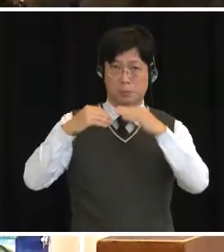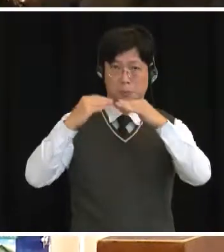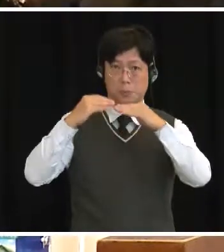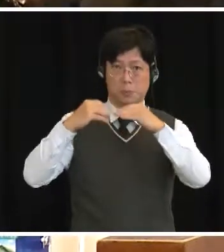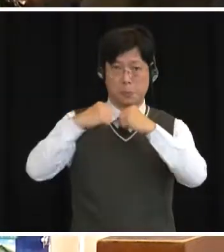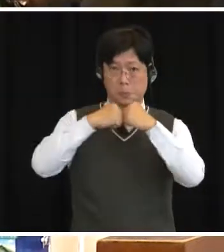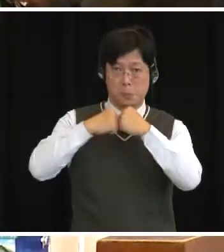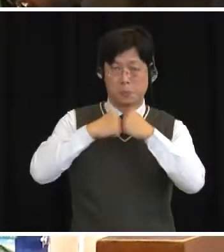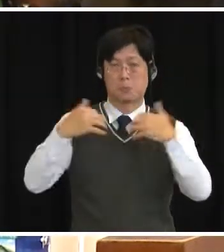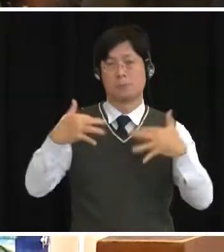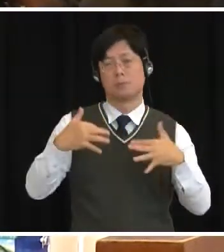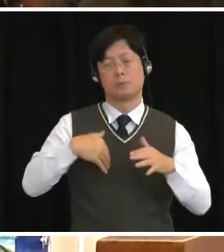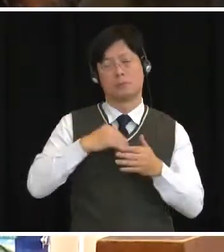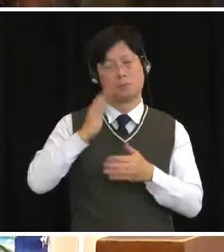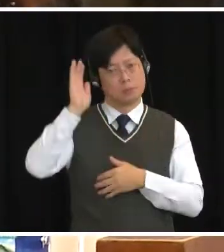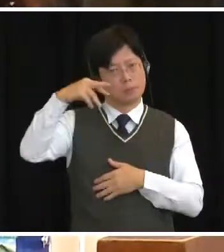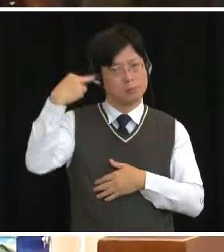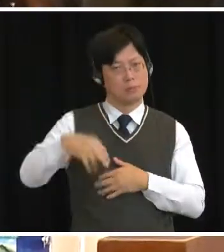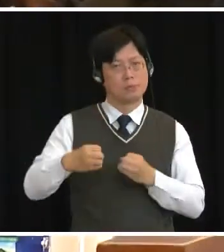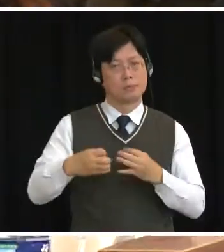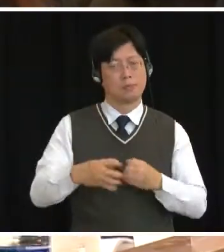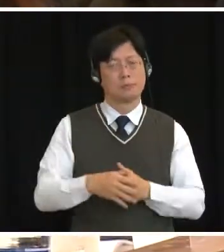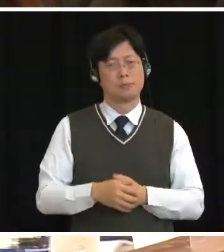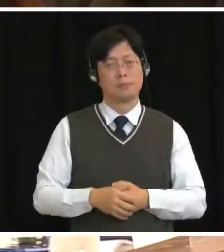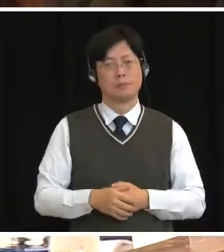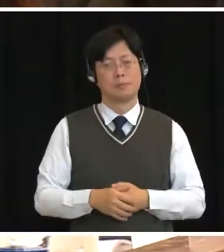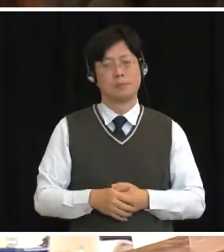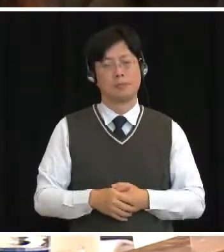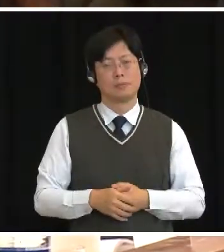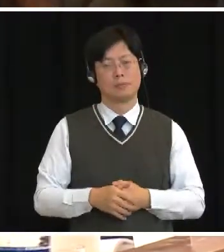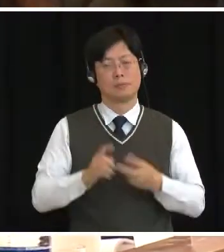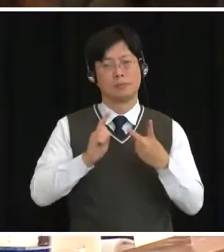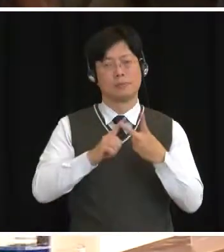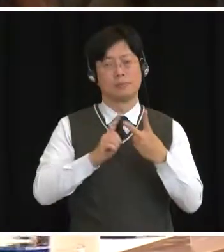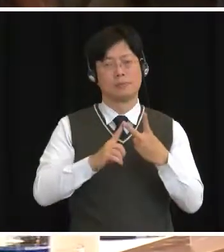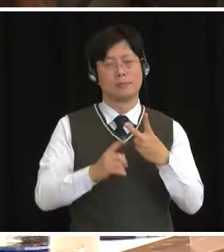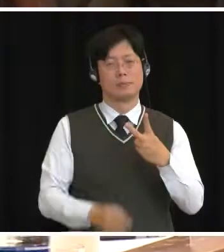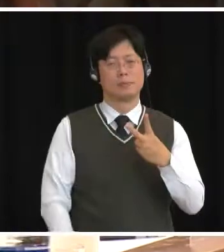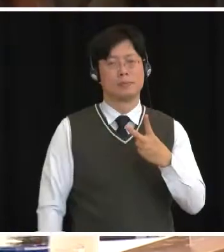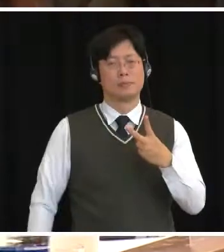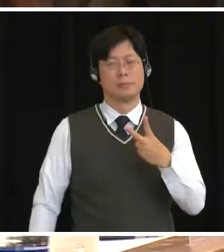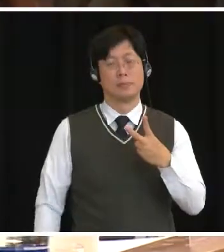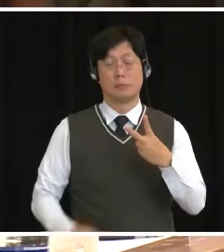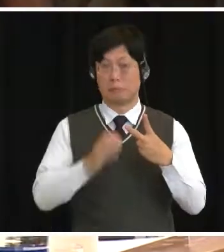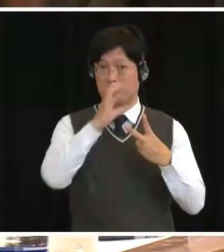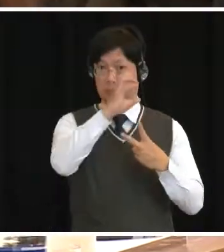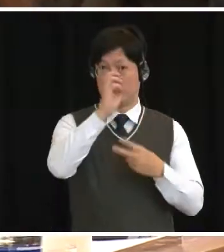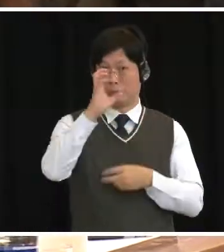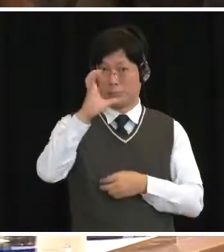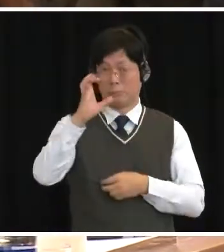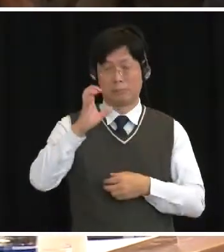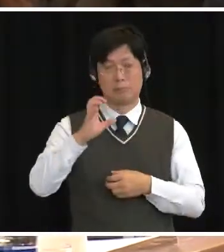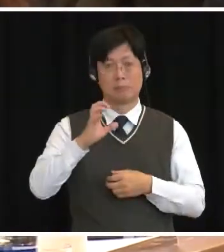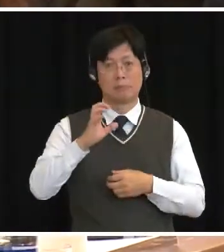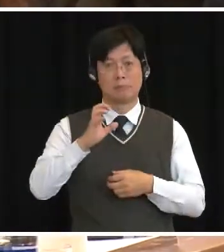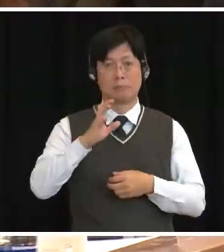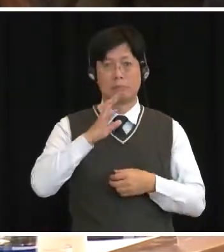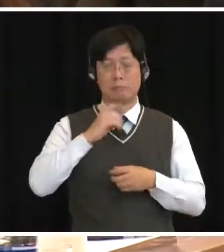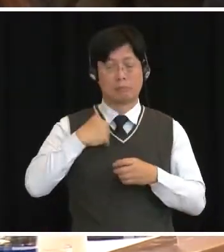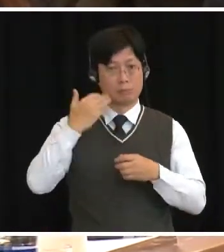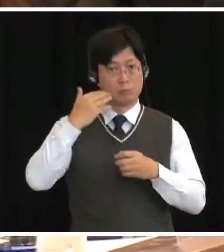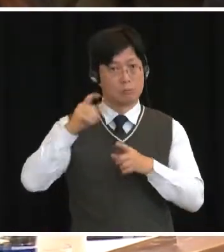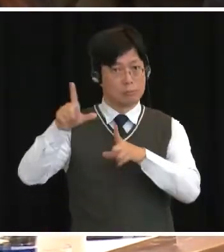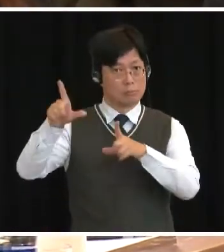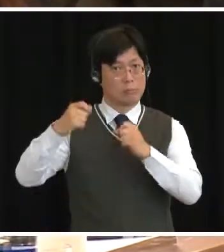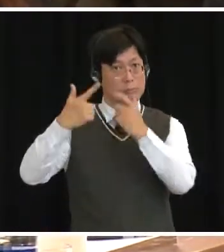sometimes if we want to see if we need to amend the Constitution to stay in keeping with the CRC, it's